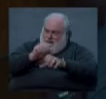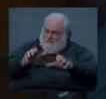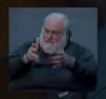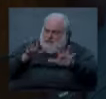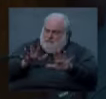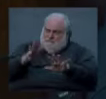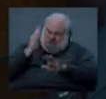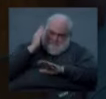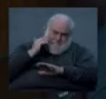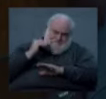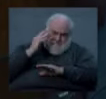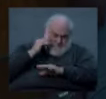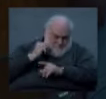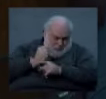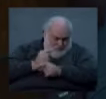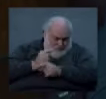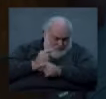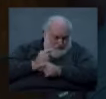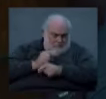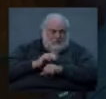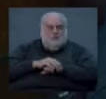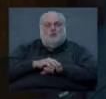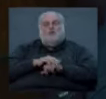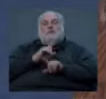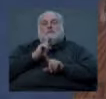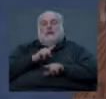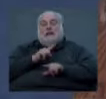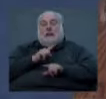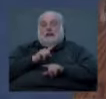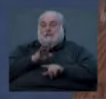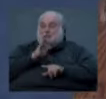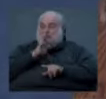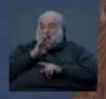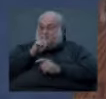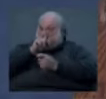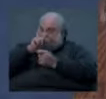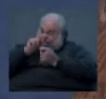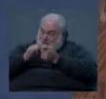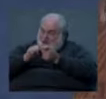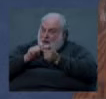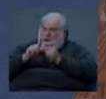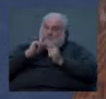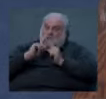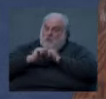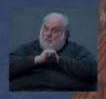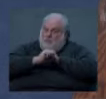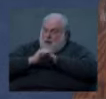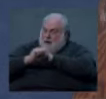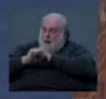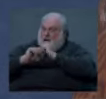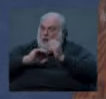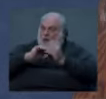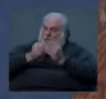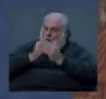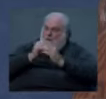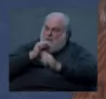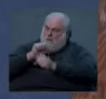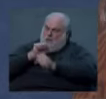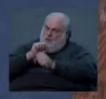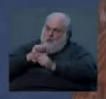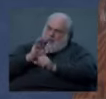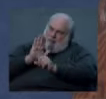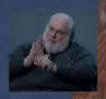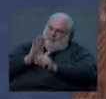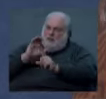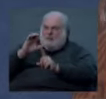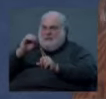I think, probably trying to figure all this out. I can't speak specifically for the marketing, and I don't know every project that Kraft & Toll has